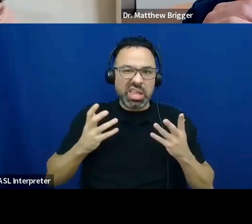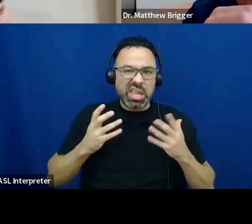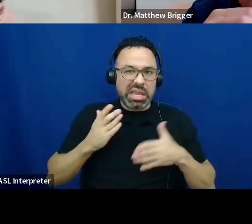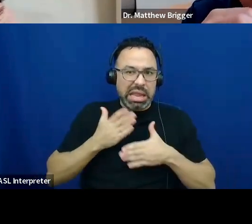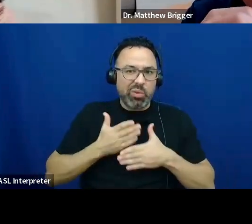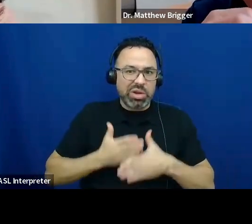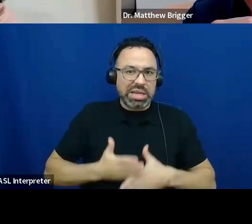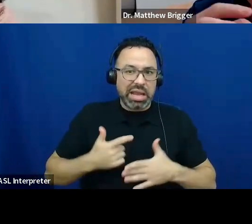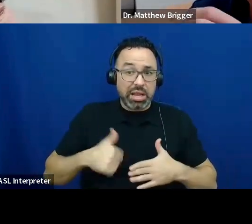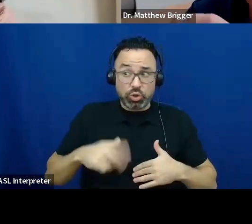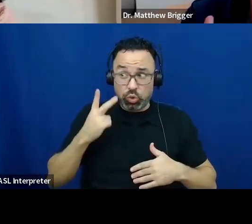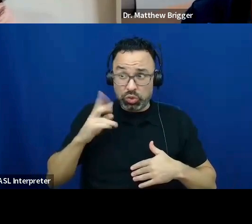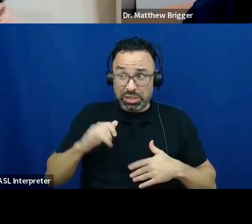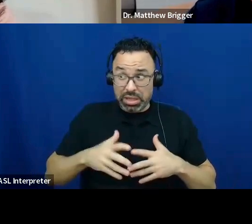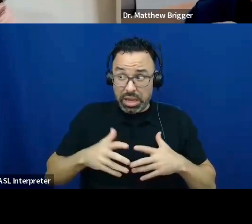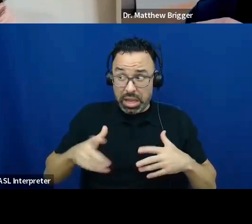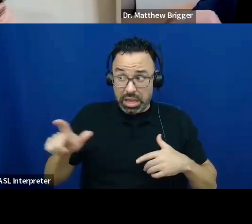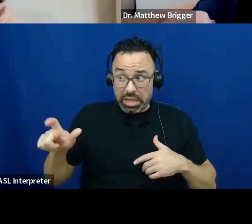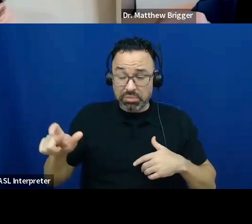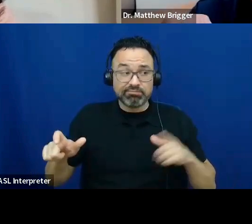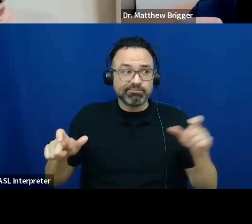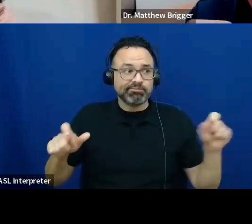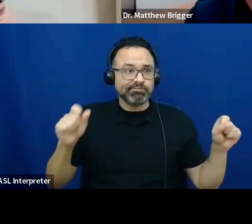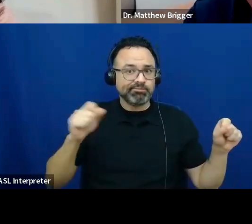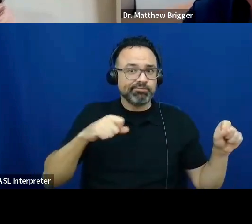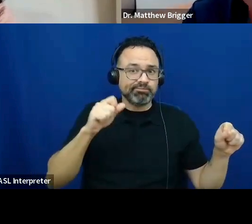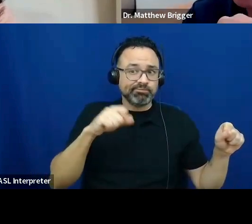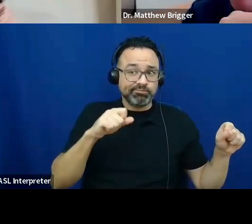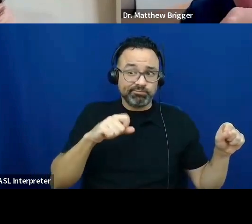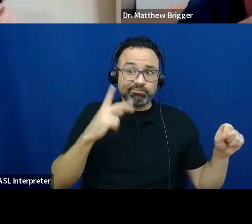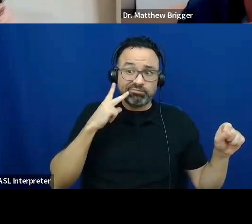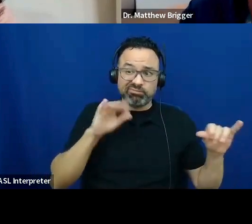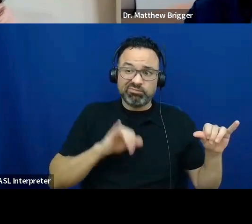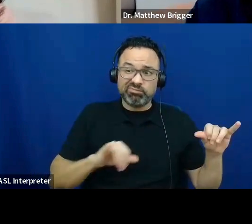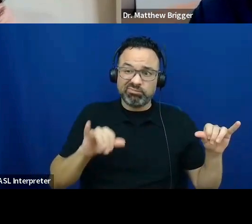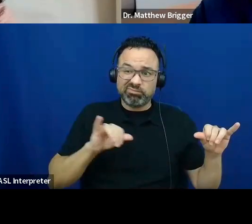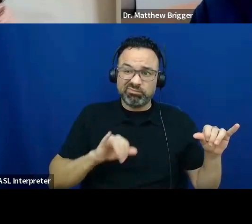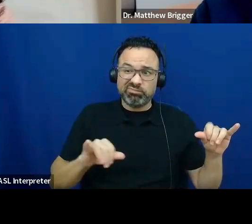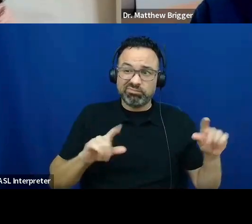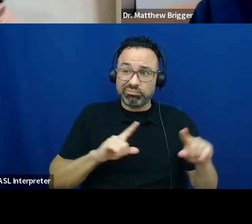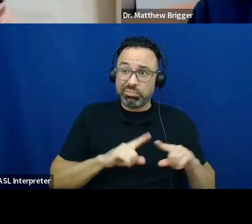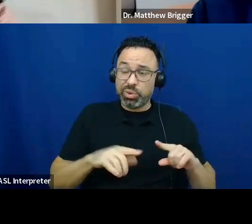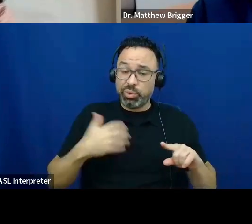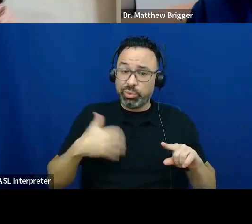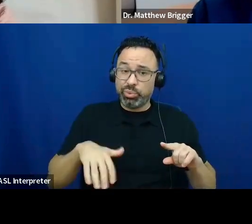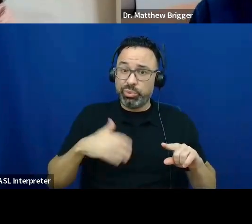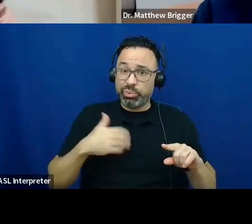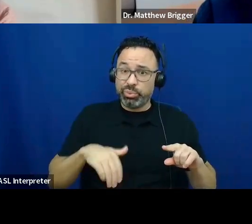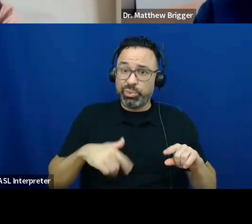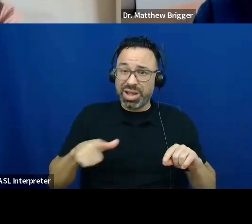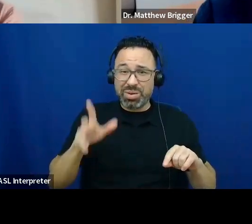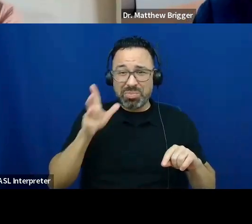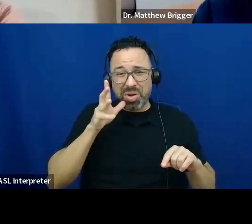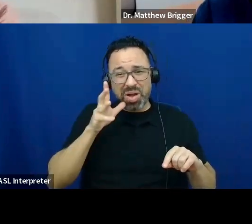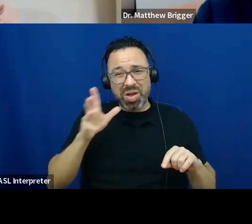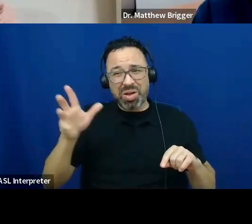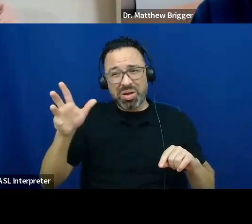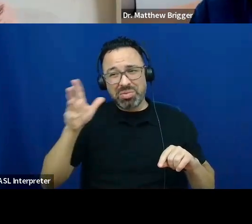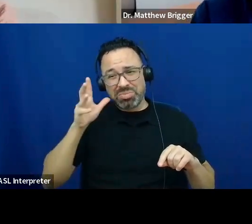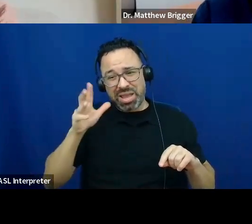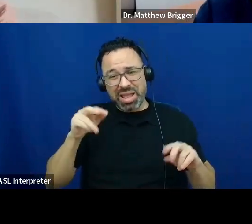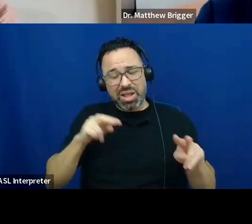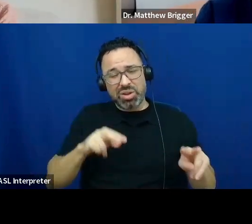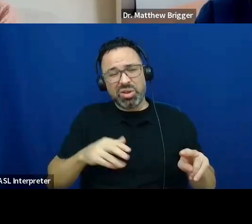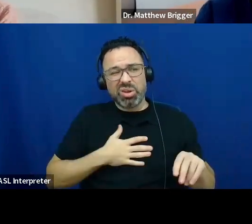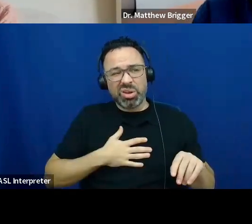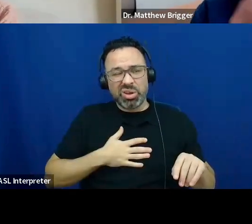that a lot? Oh yes, we see that a lot, and I can only imagine as a parent how frustrating it must be to be told,